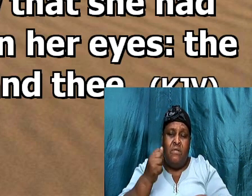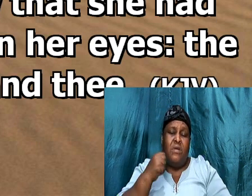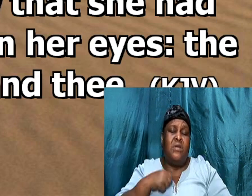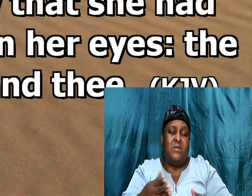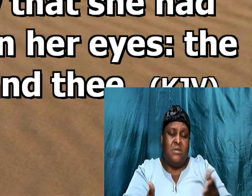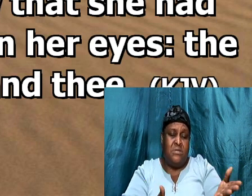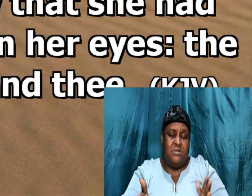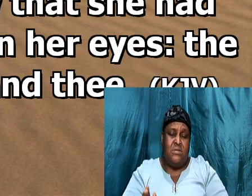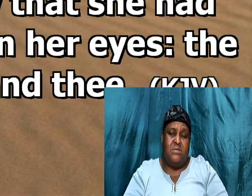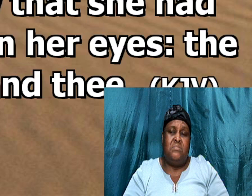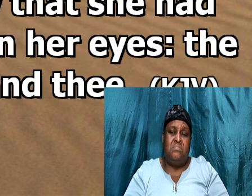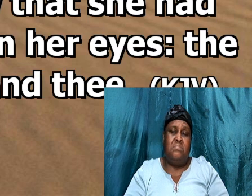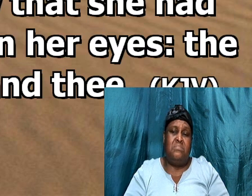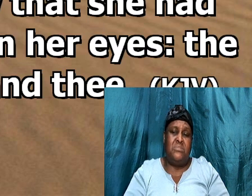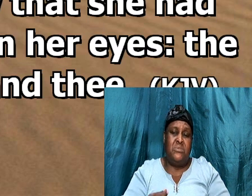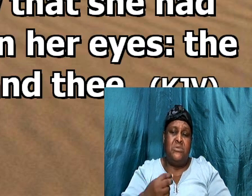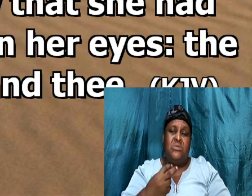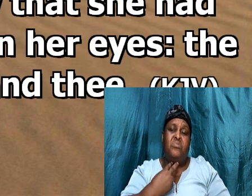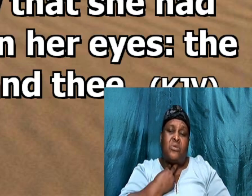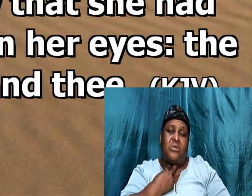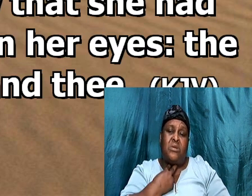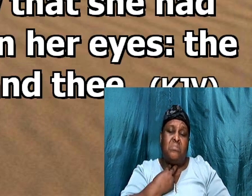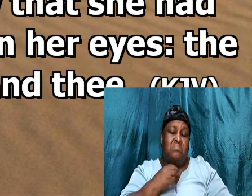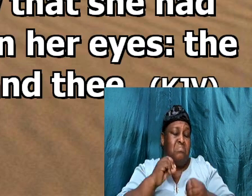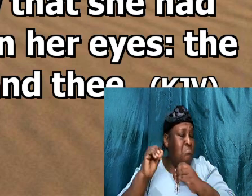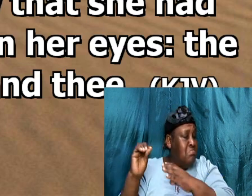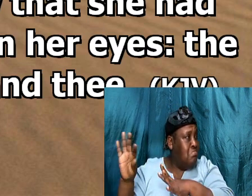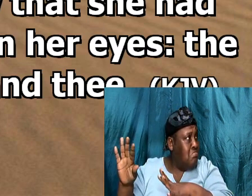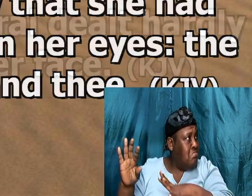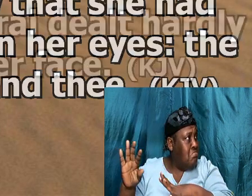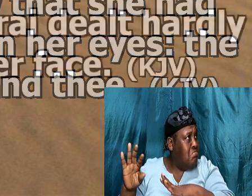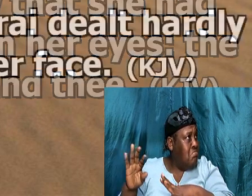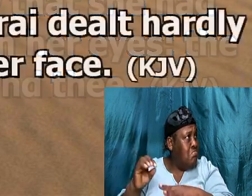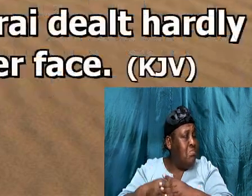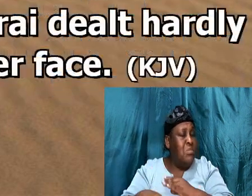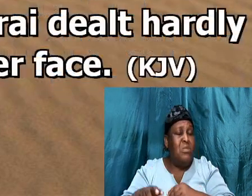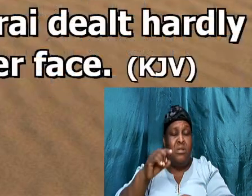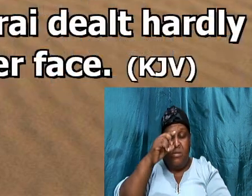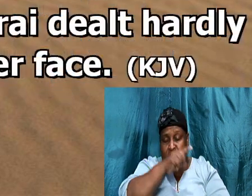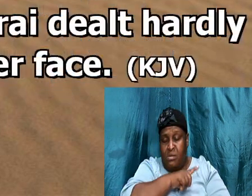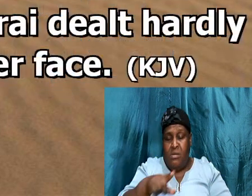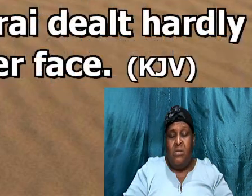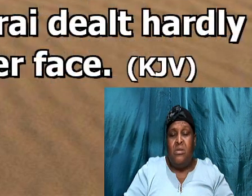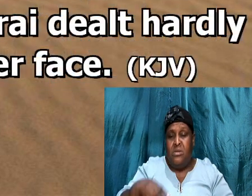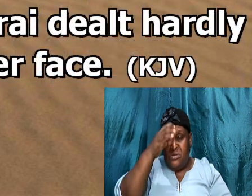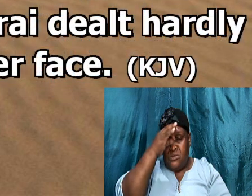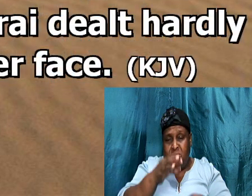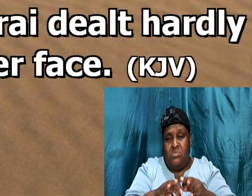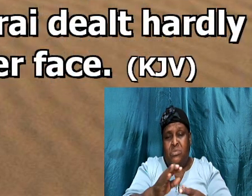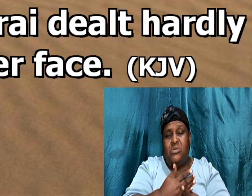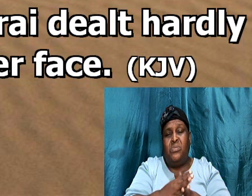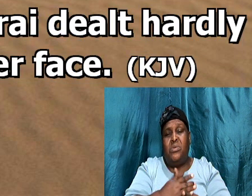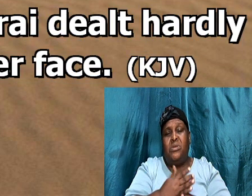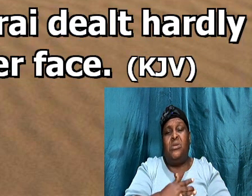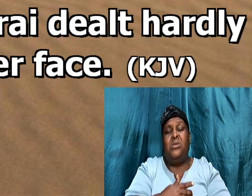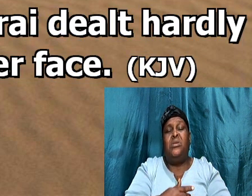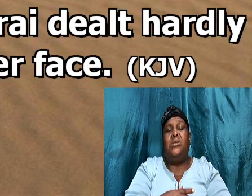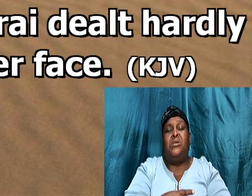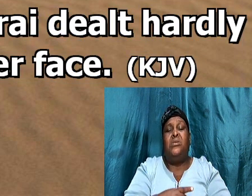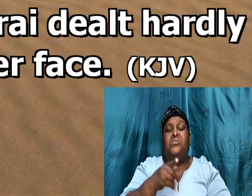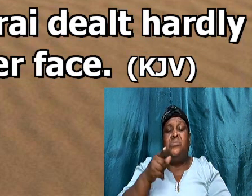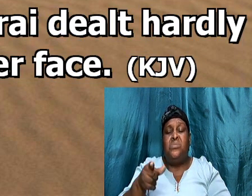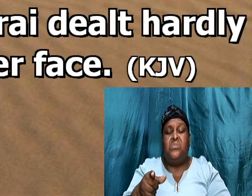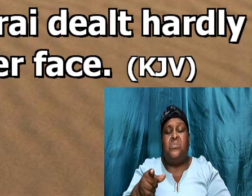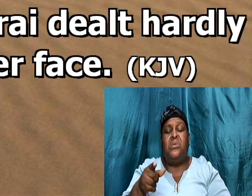despised in her eyes. The Lord judged between me and thee. But Abram said unto Sarai,